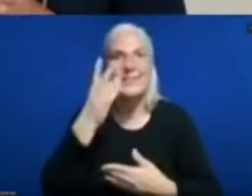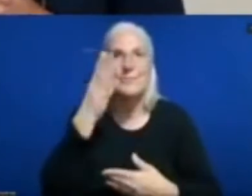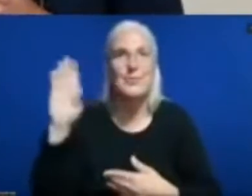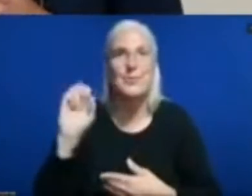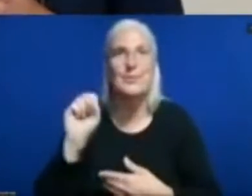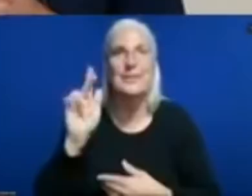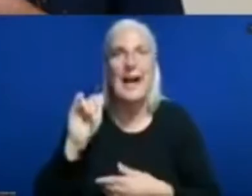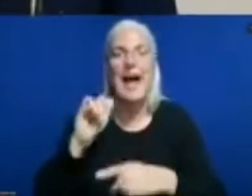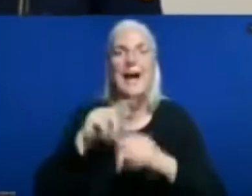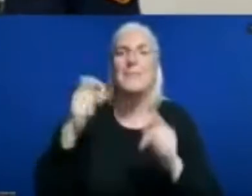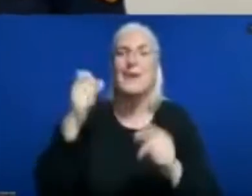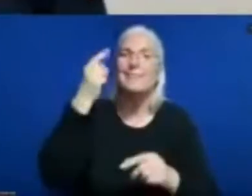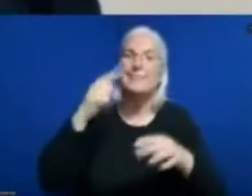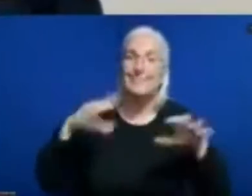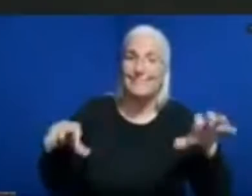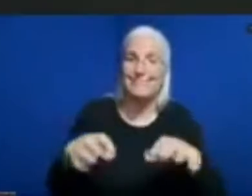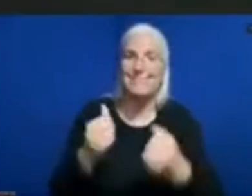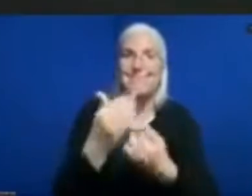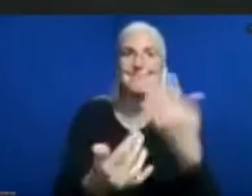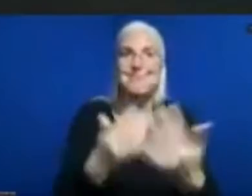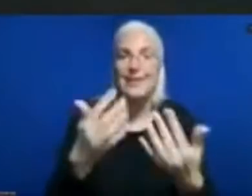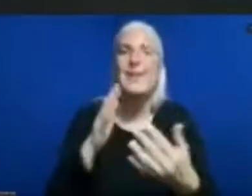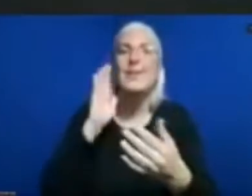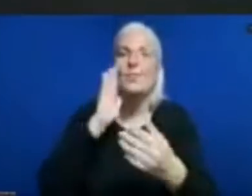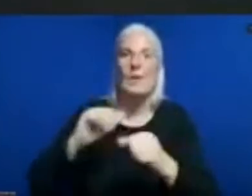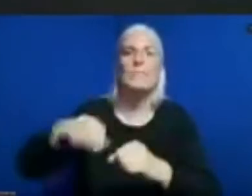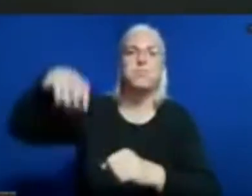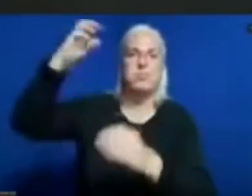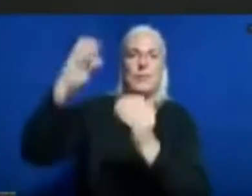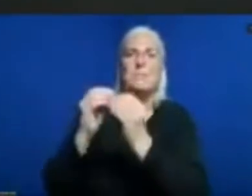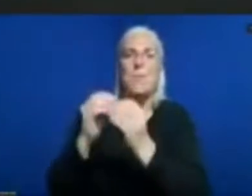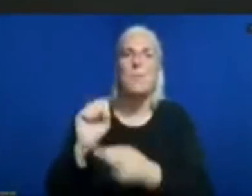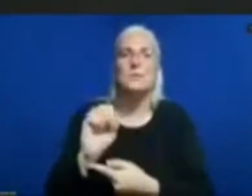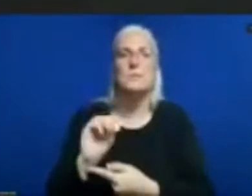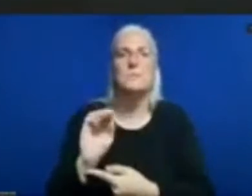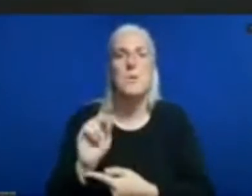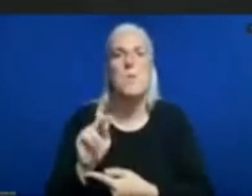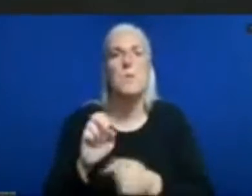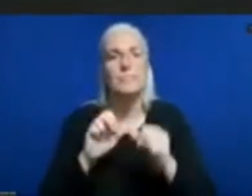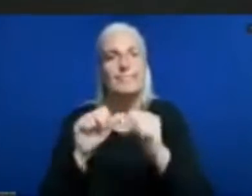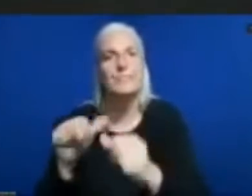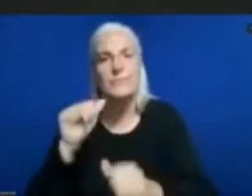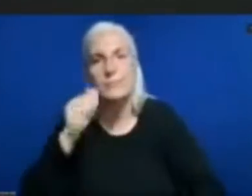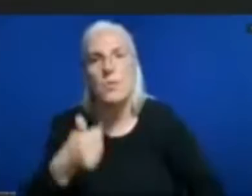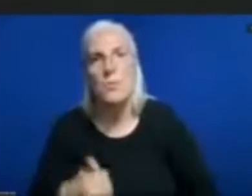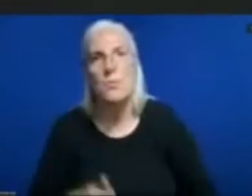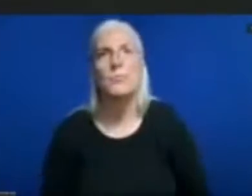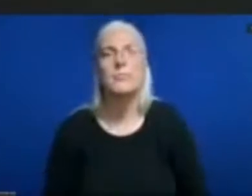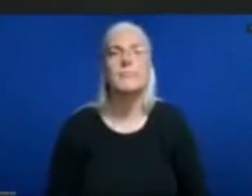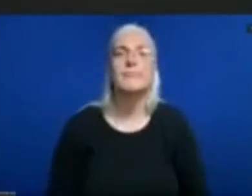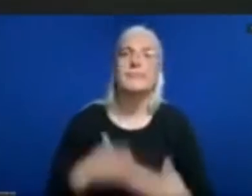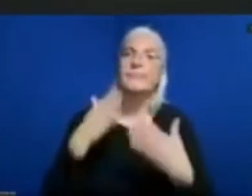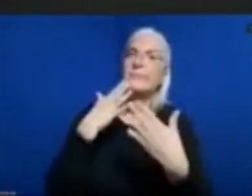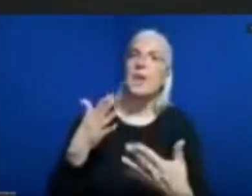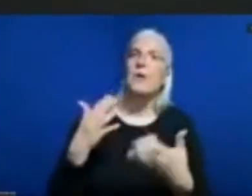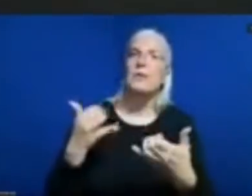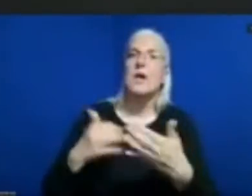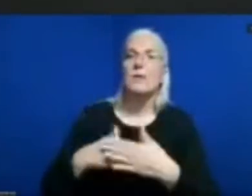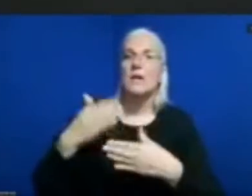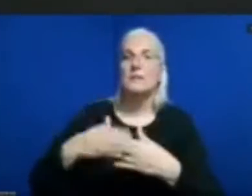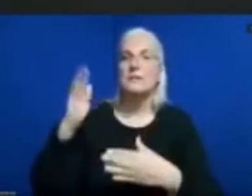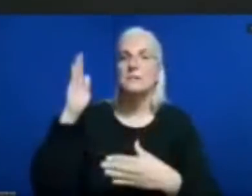weekend with that slight change in weather. Thank you, Chief Newman. Our next speaker will be Operations Section Chief